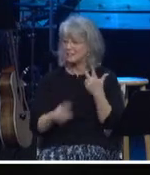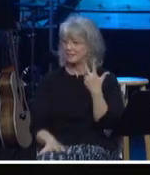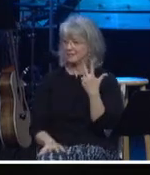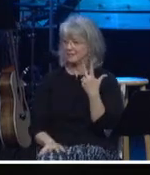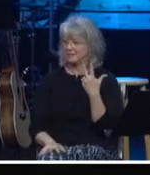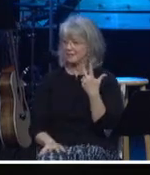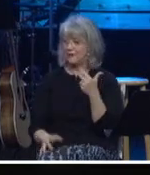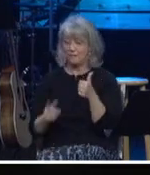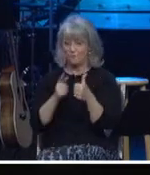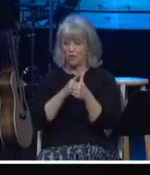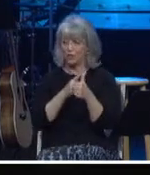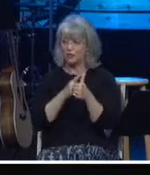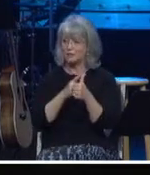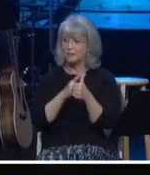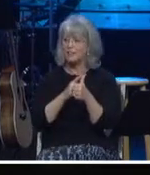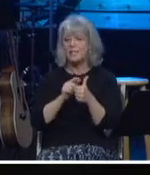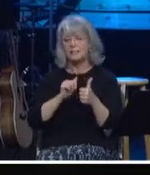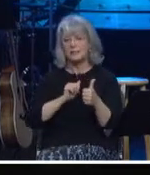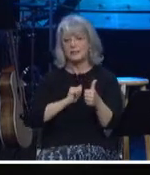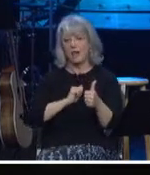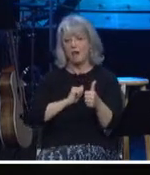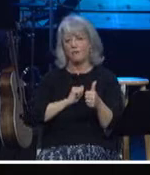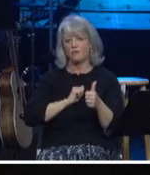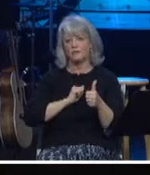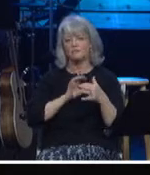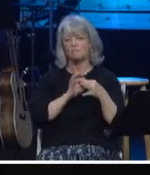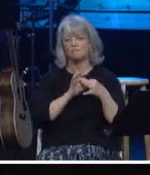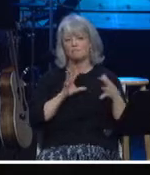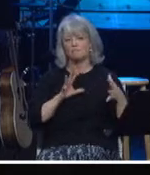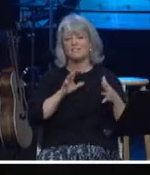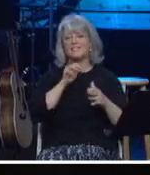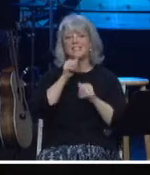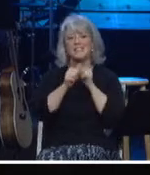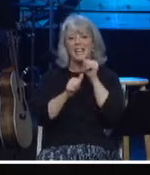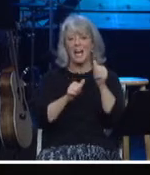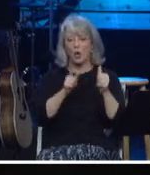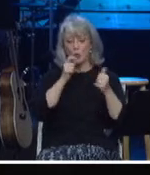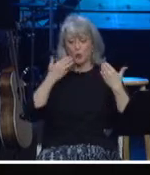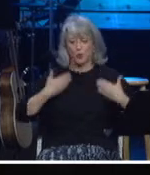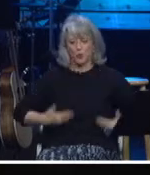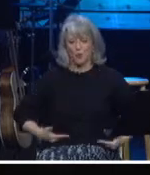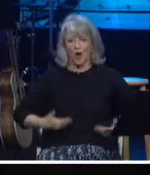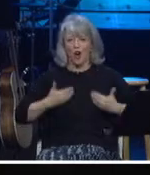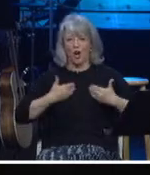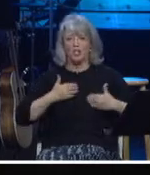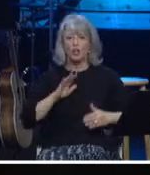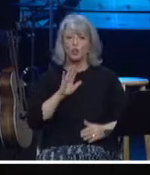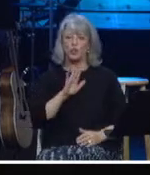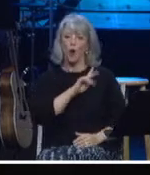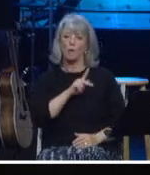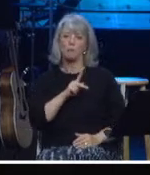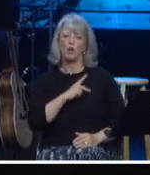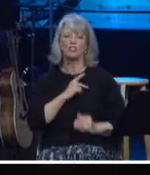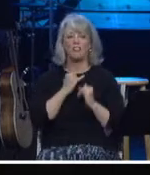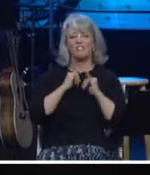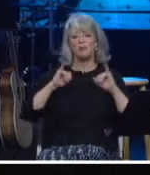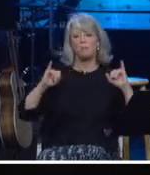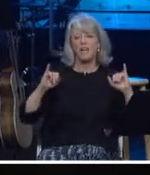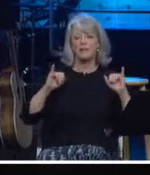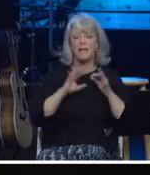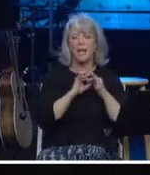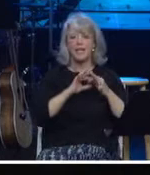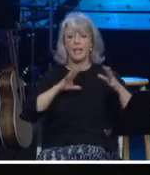must deny himself. Deny everything about yourself. Relinquish your own personal autonomy. Let go of